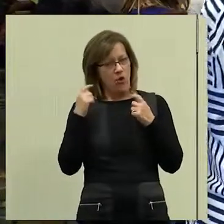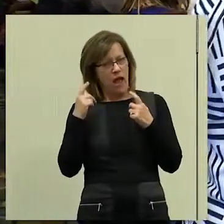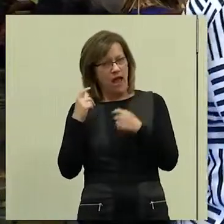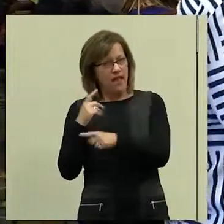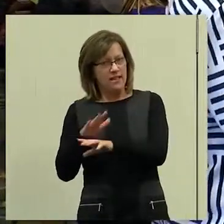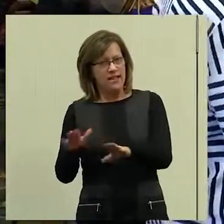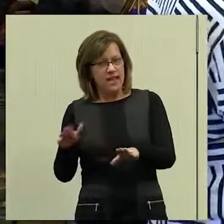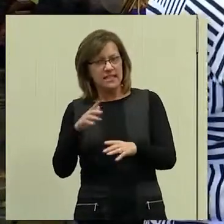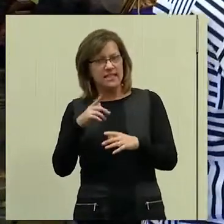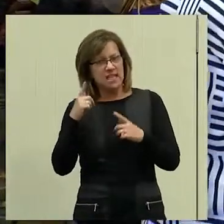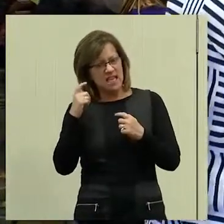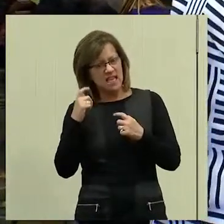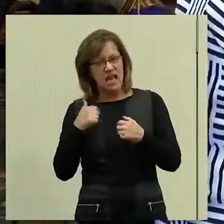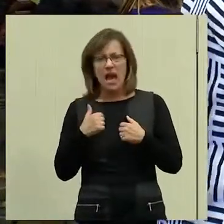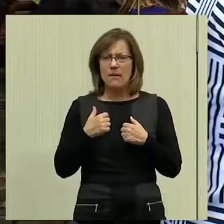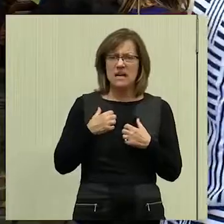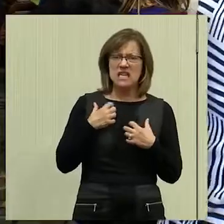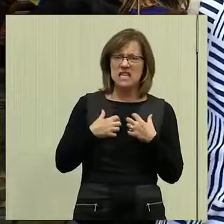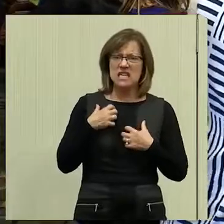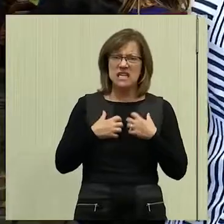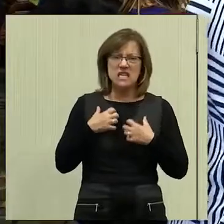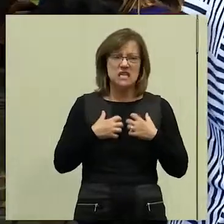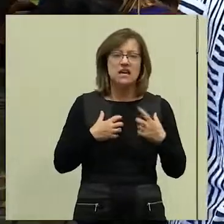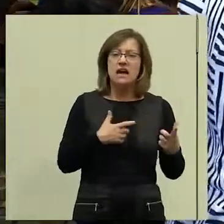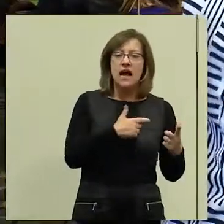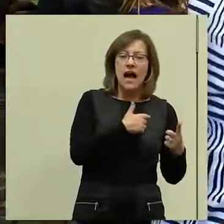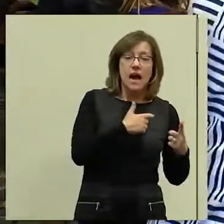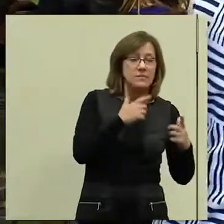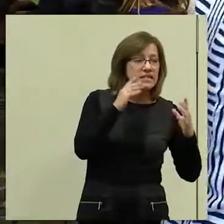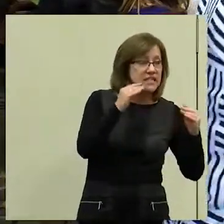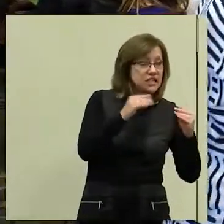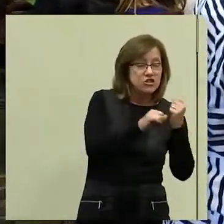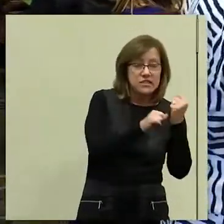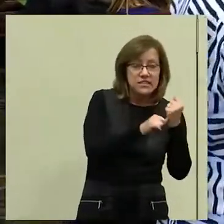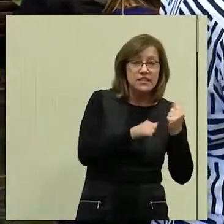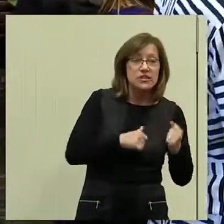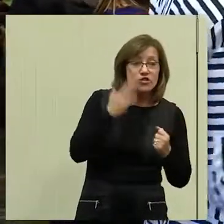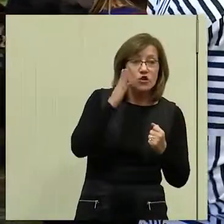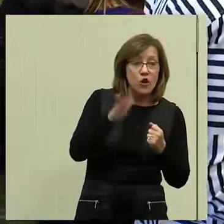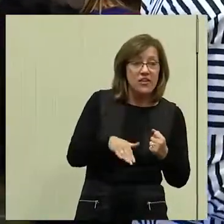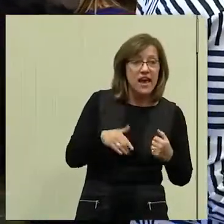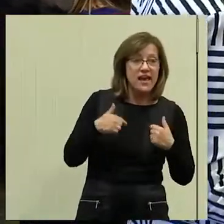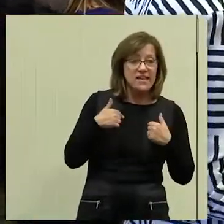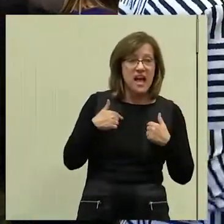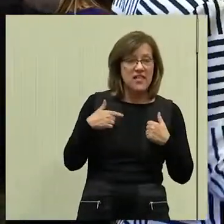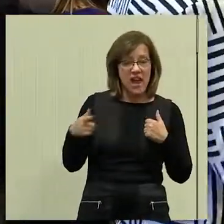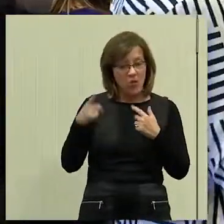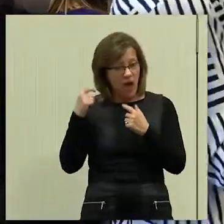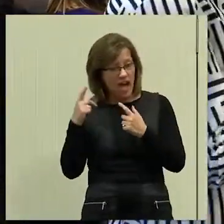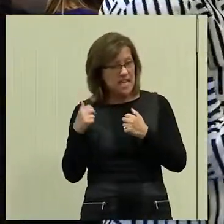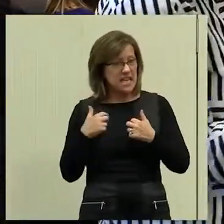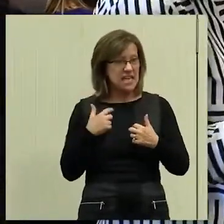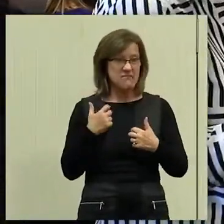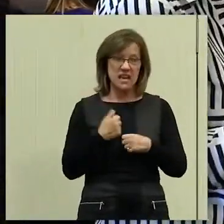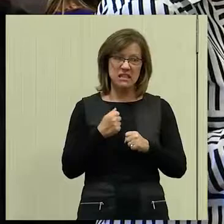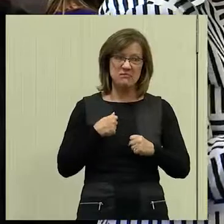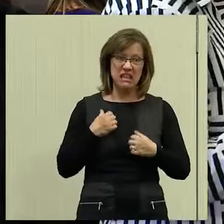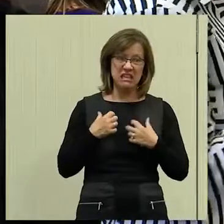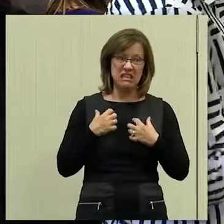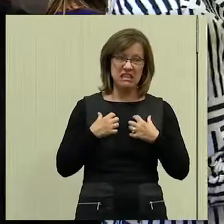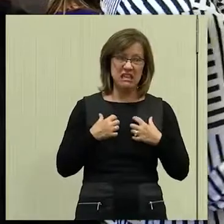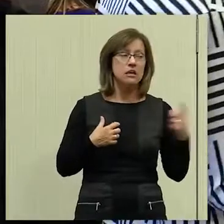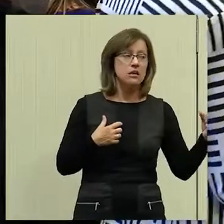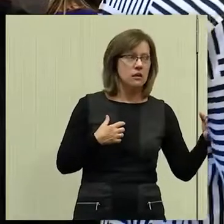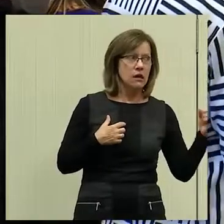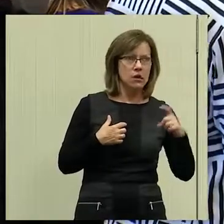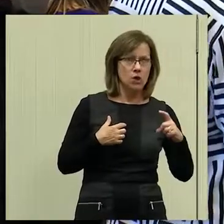teaching assistant, and you see I'm getting frustrated, if you know that about me, you're more likely to step in and give me a break. But we have to have that relationship